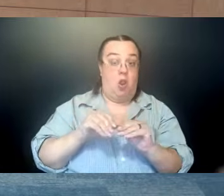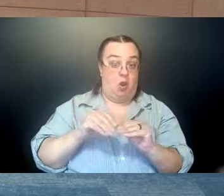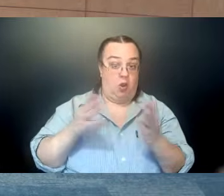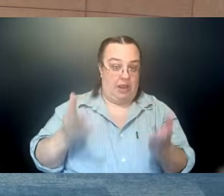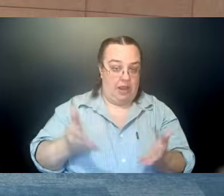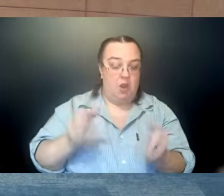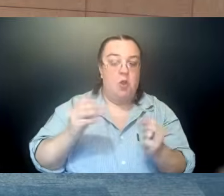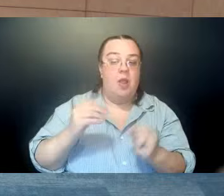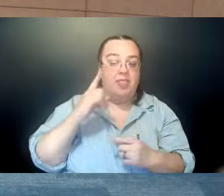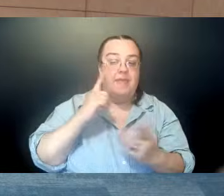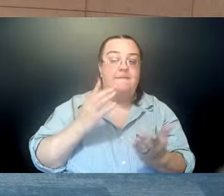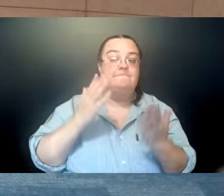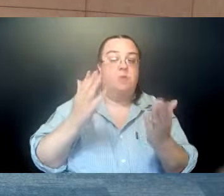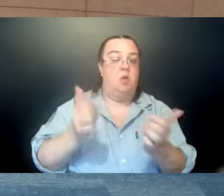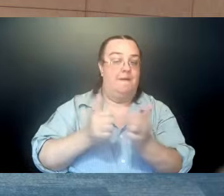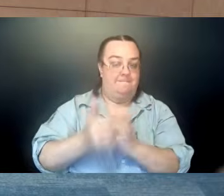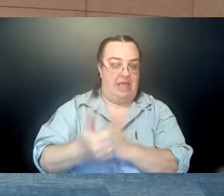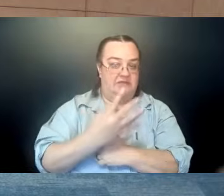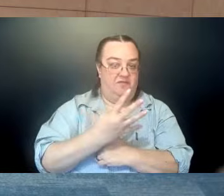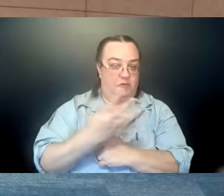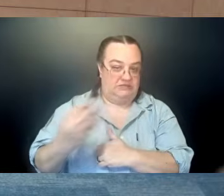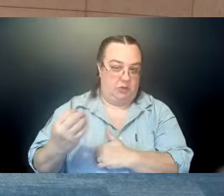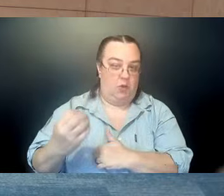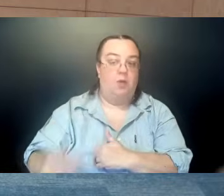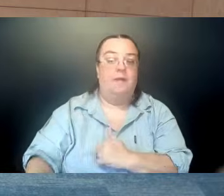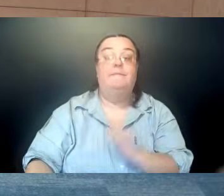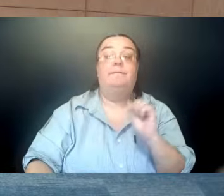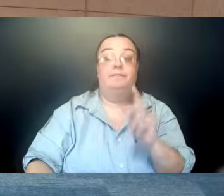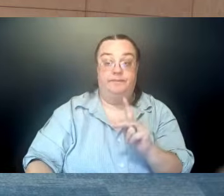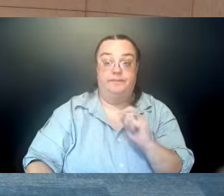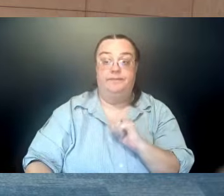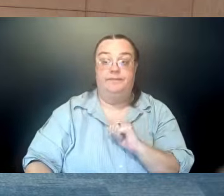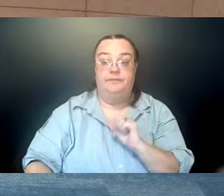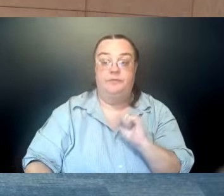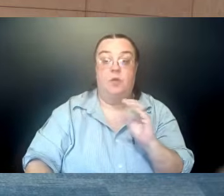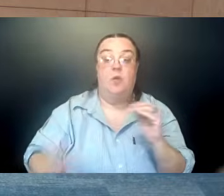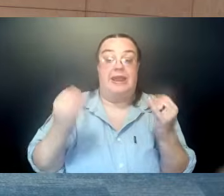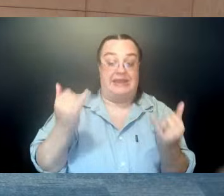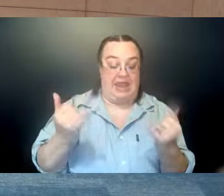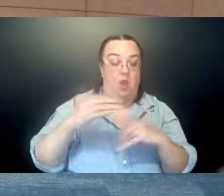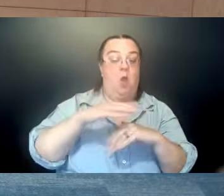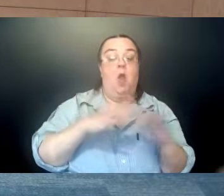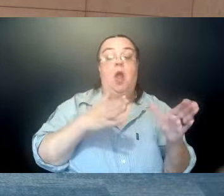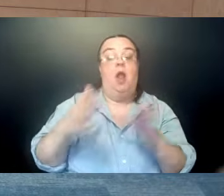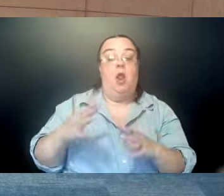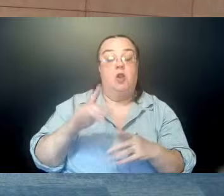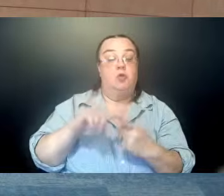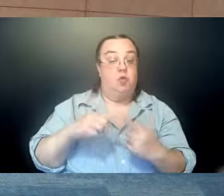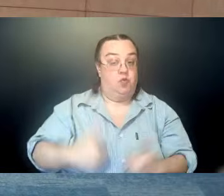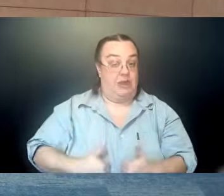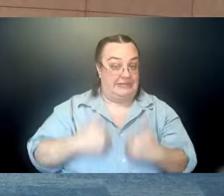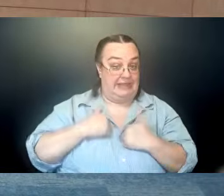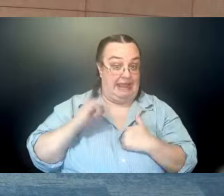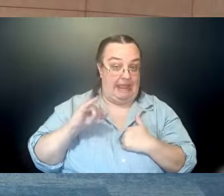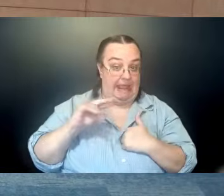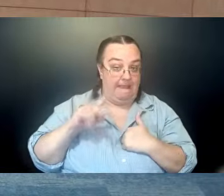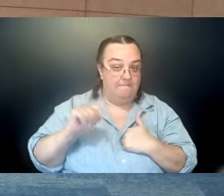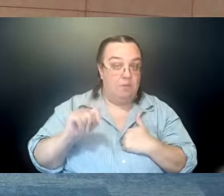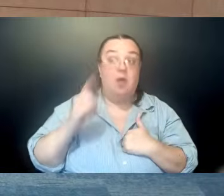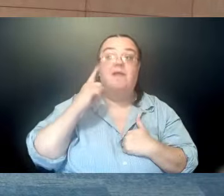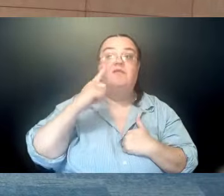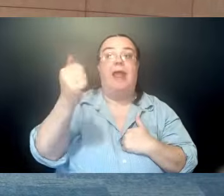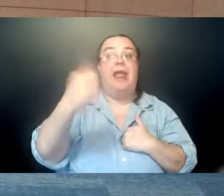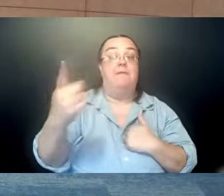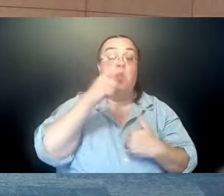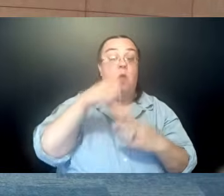think the motion passes 4-0. Okay. So now we are on to resident input. This is an opportunity for any member of the public